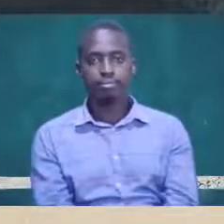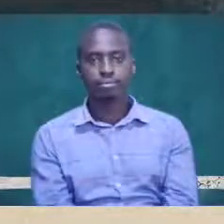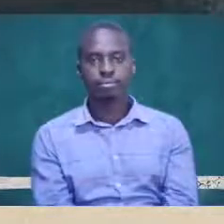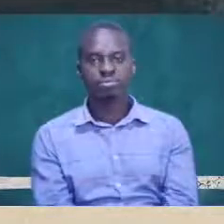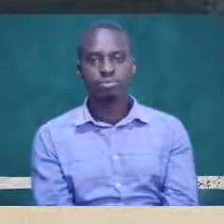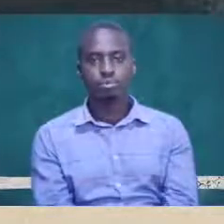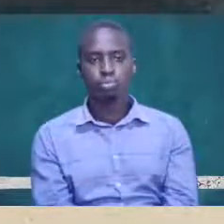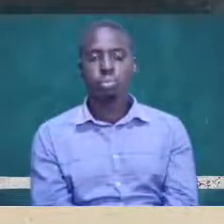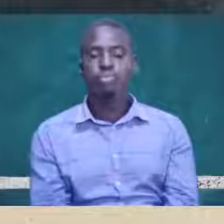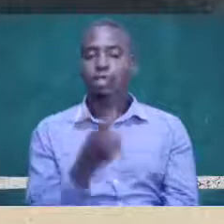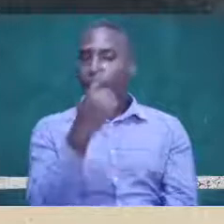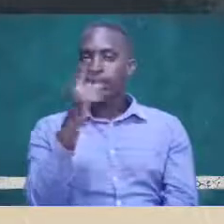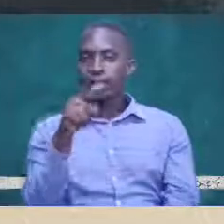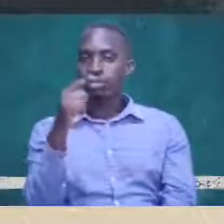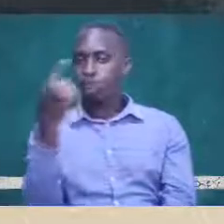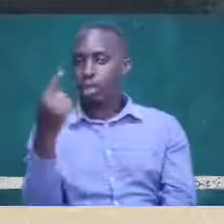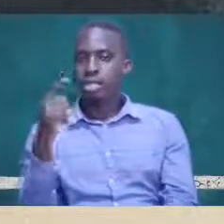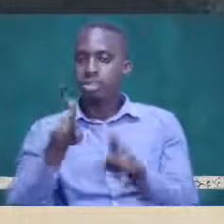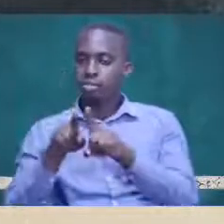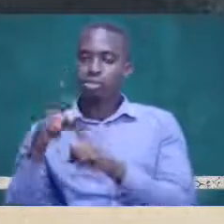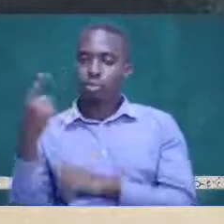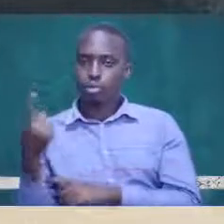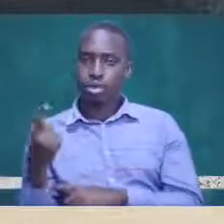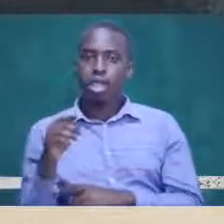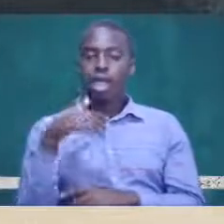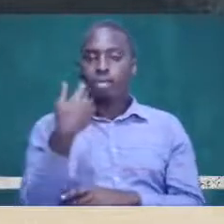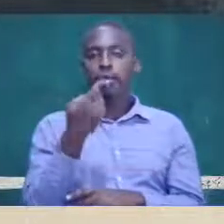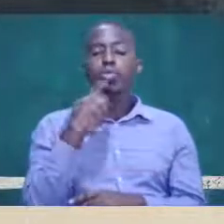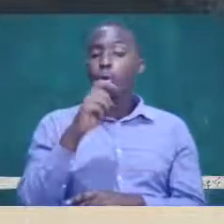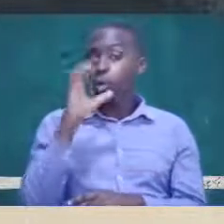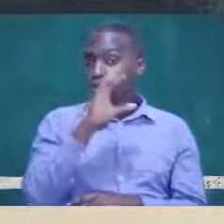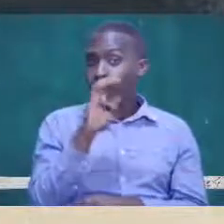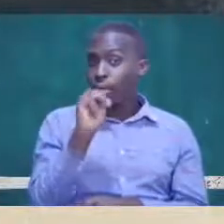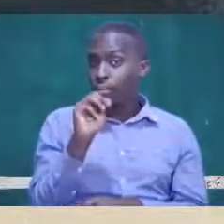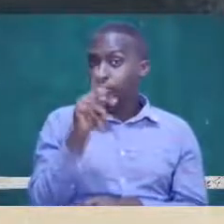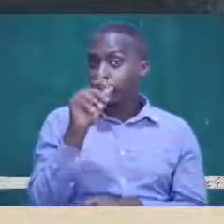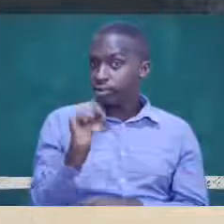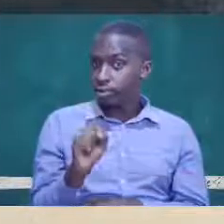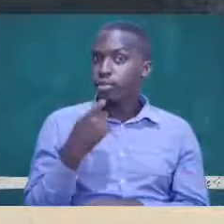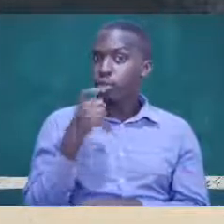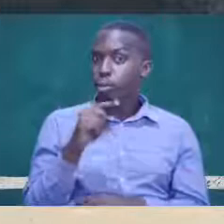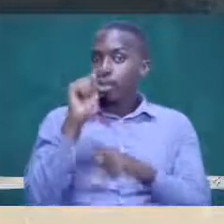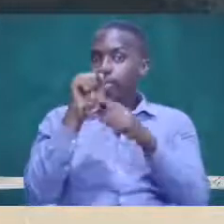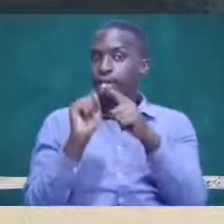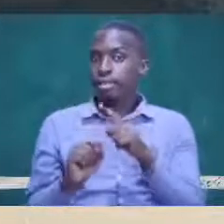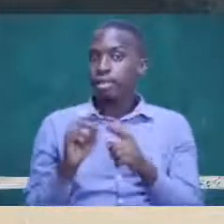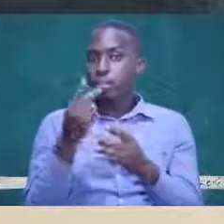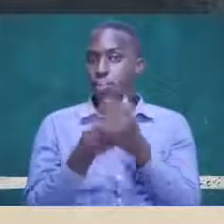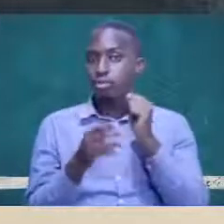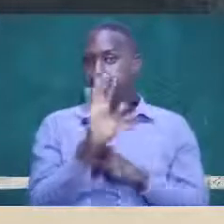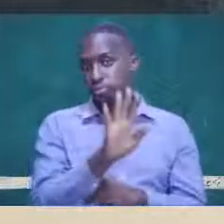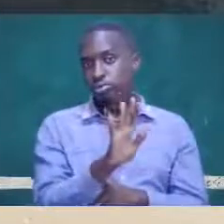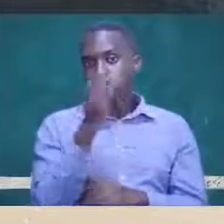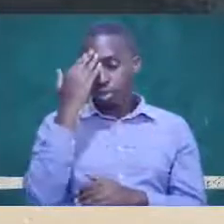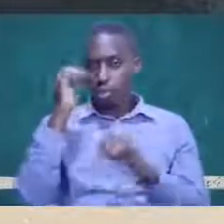times 1, which is 1. We want to remain with the marginal propensity to save. We are going to divide both sides by 2 in order to remain